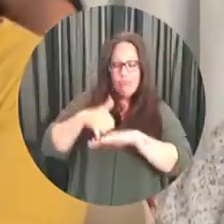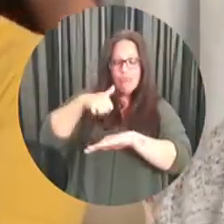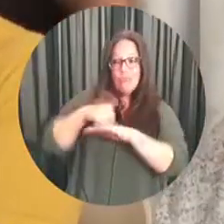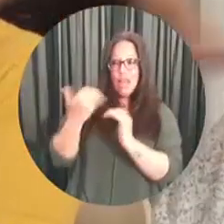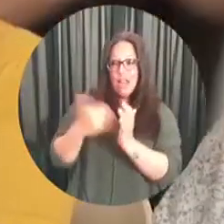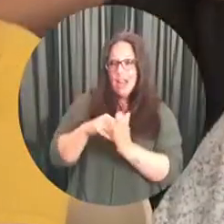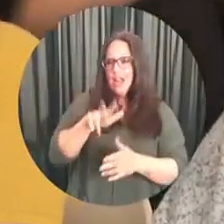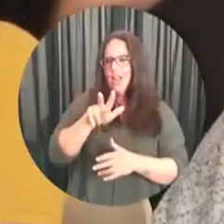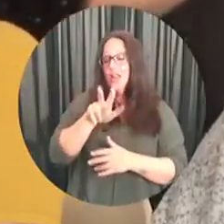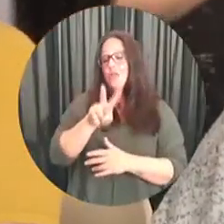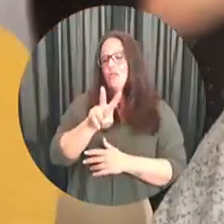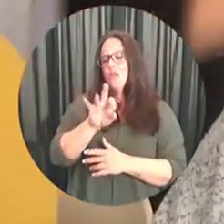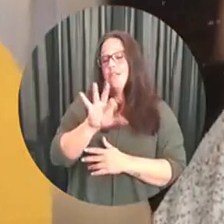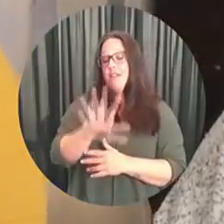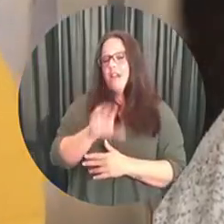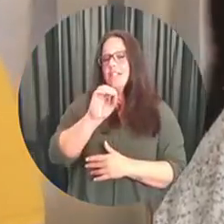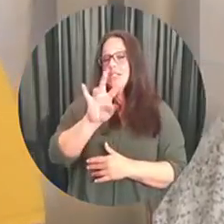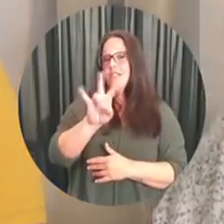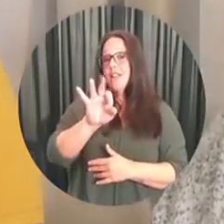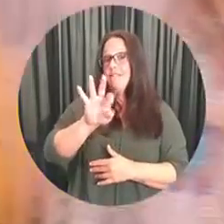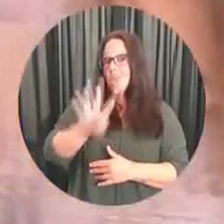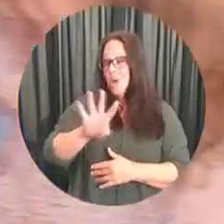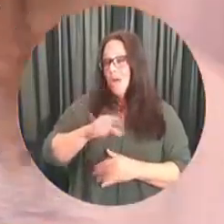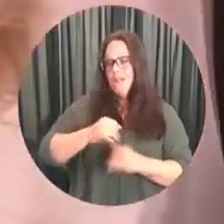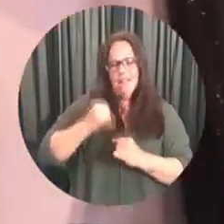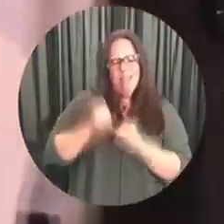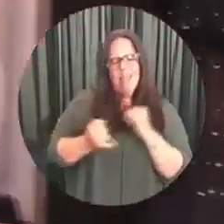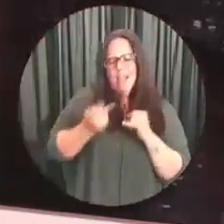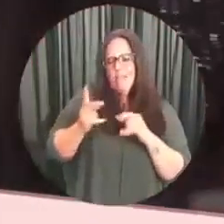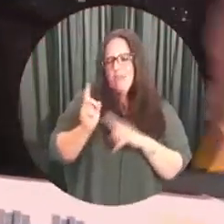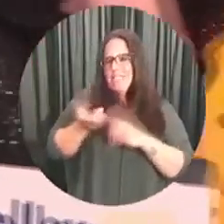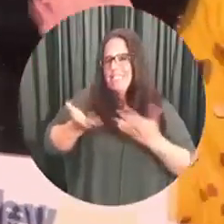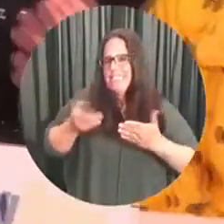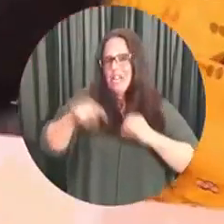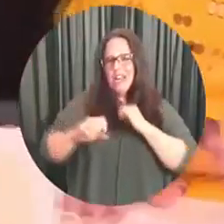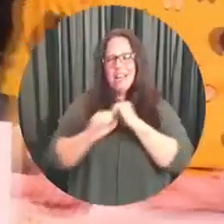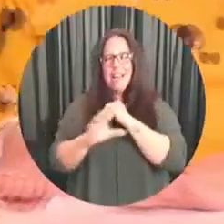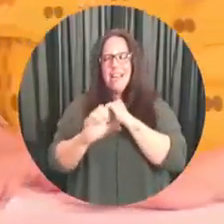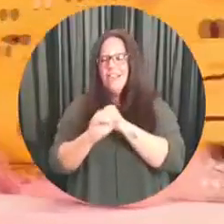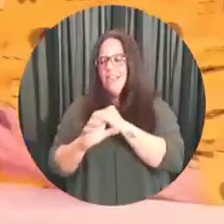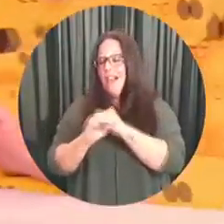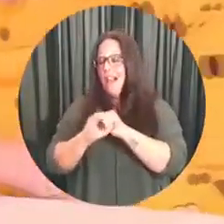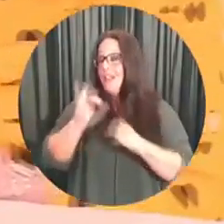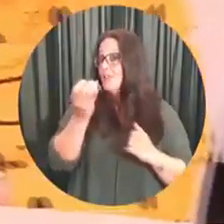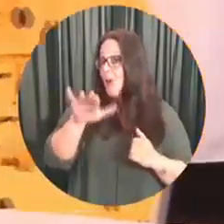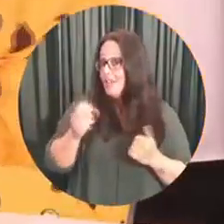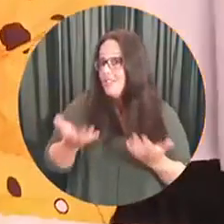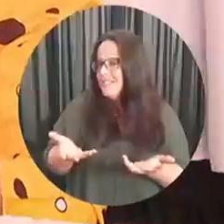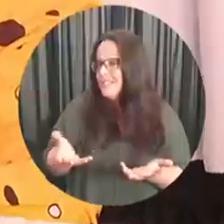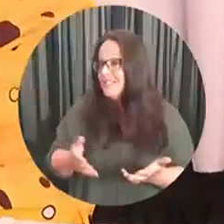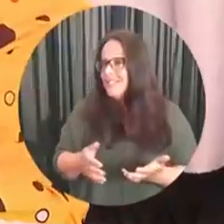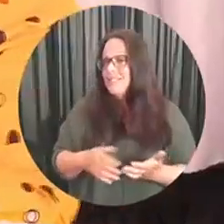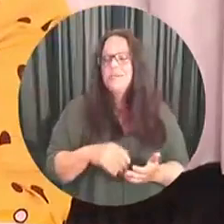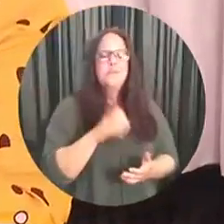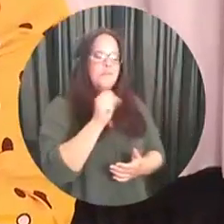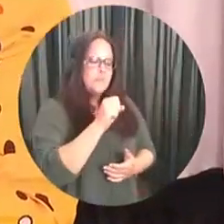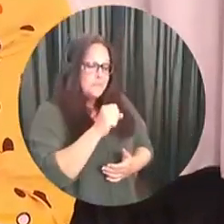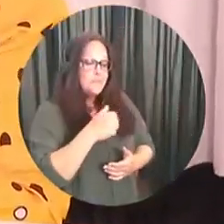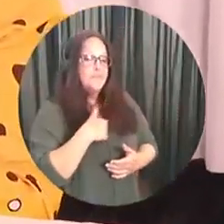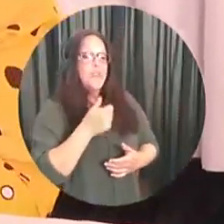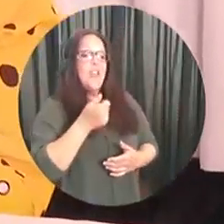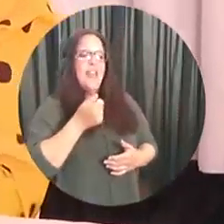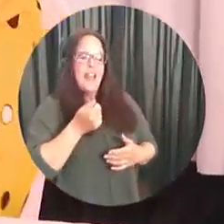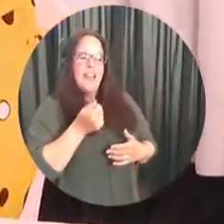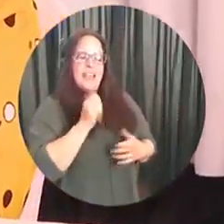304-295-0794, last 15 minutes here at Telethon. Joyce, you got something? I don't have any since the last time,